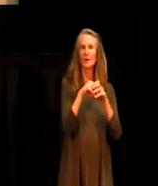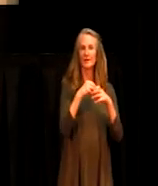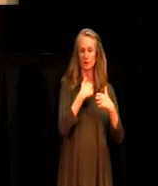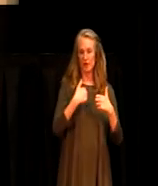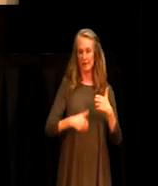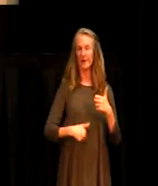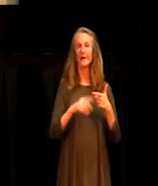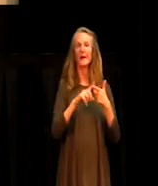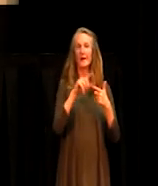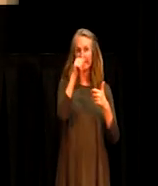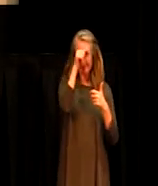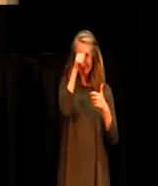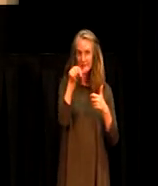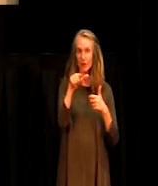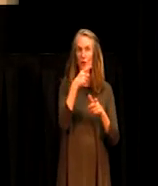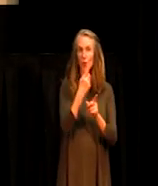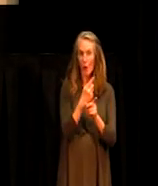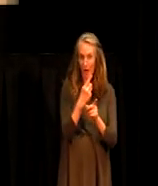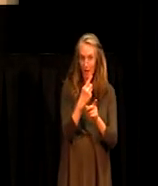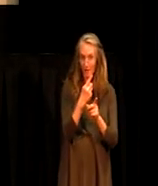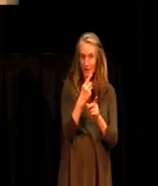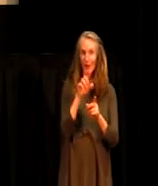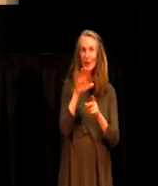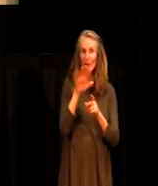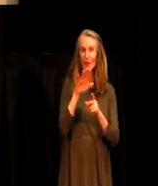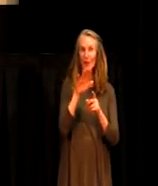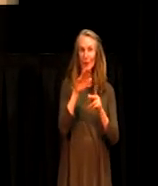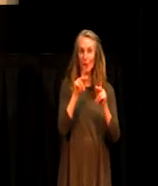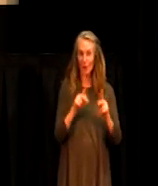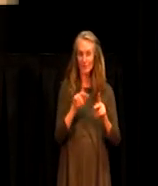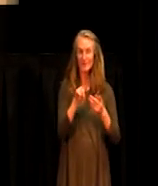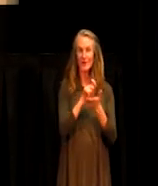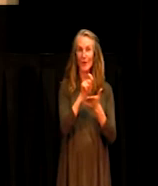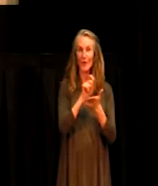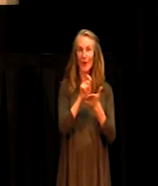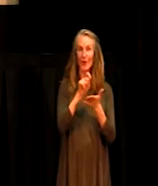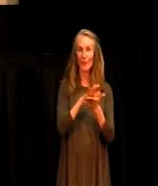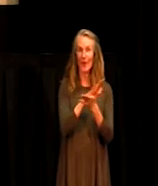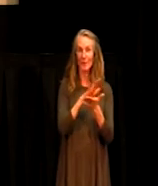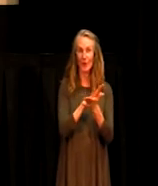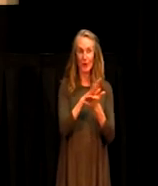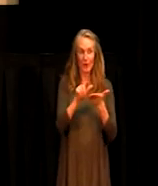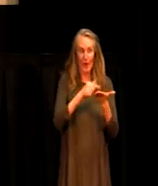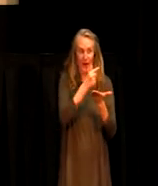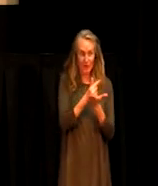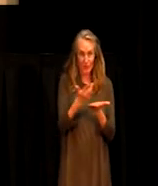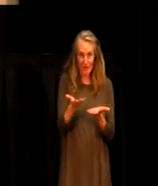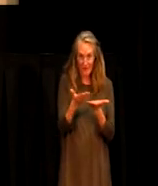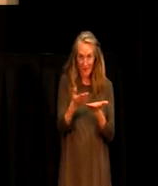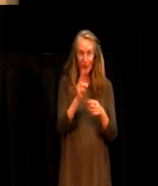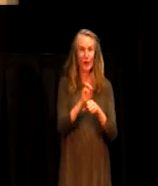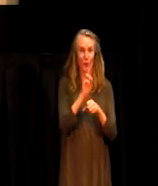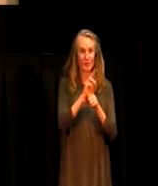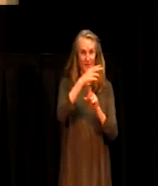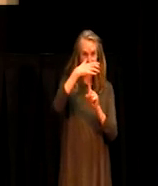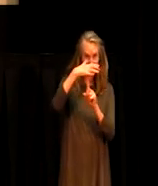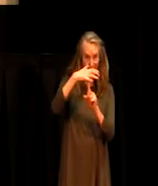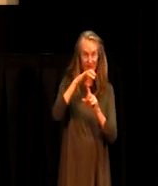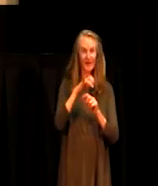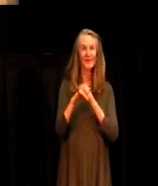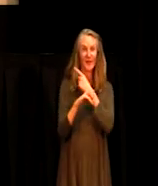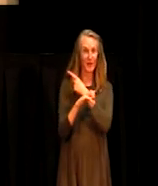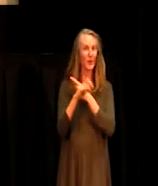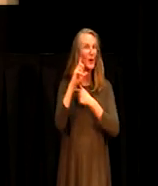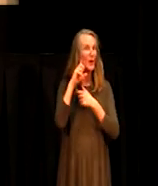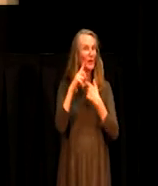Raman Namani, your distinguished alumni, was an author of that paper. Okay. And they were using the satellite you just heard about.